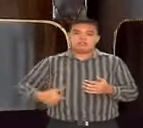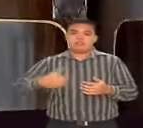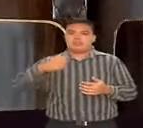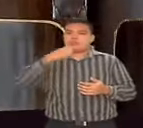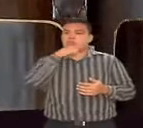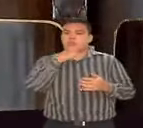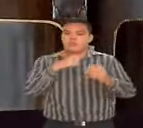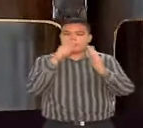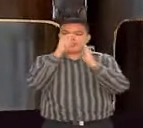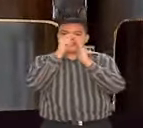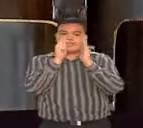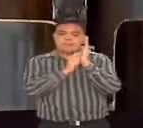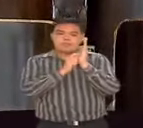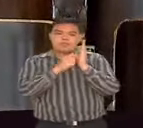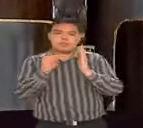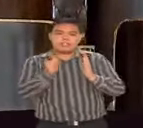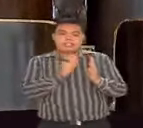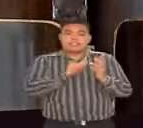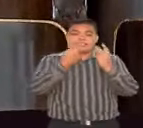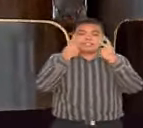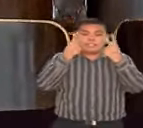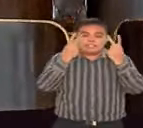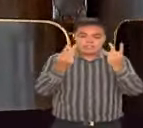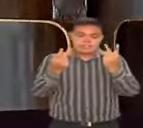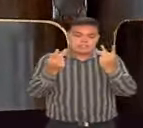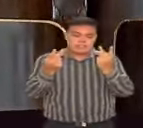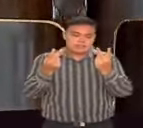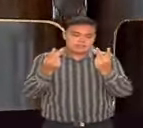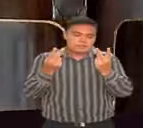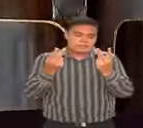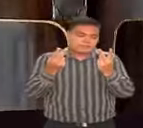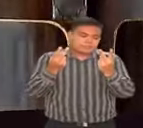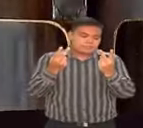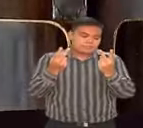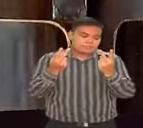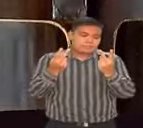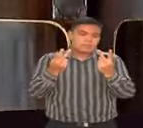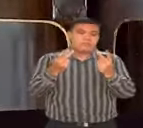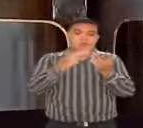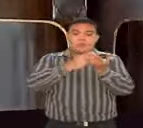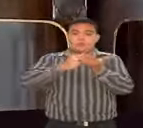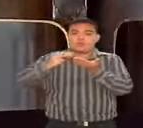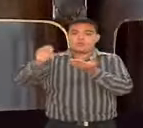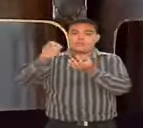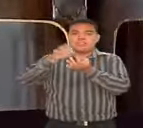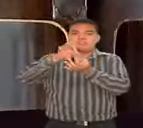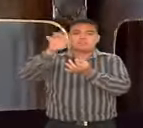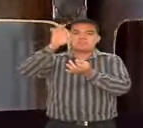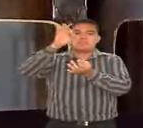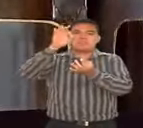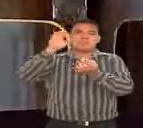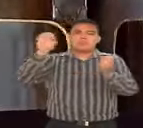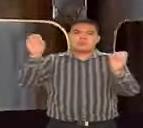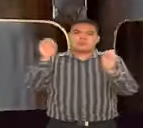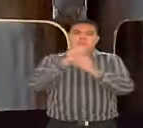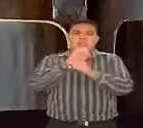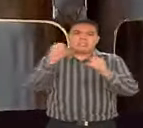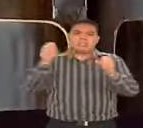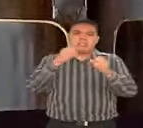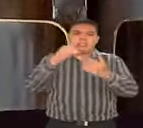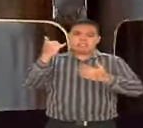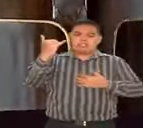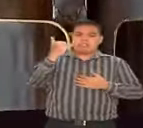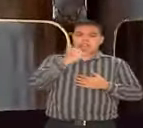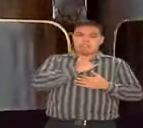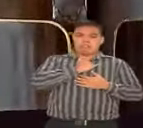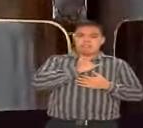Testament. In the Old Testament, we find that ang Holy Spirit wala gapuyo